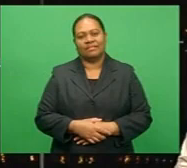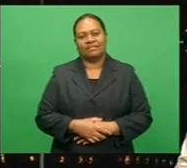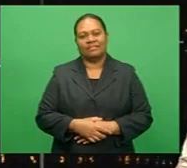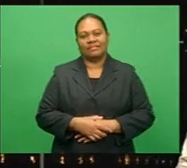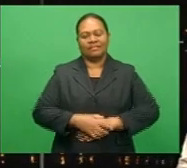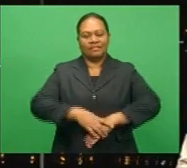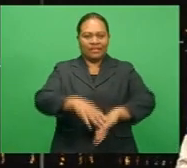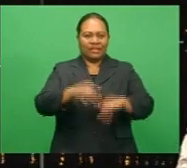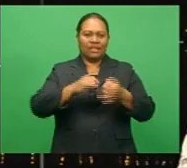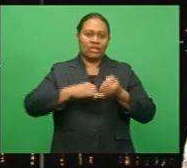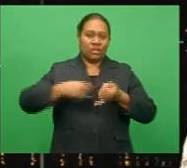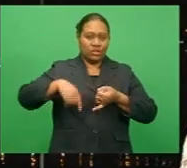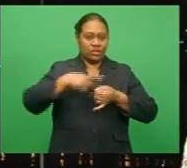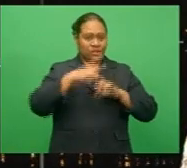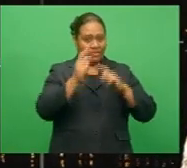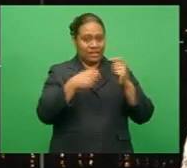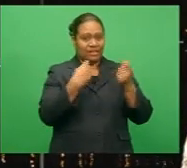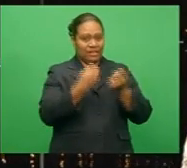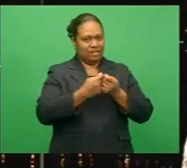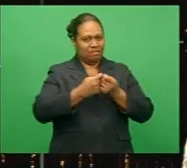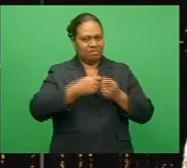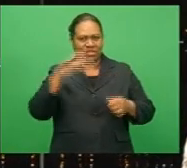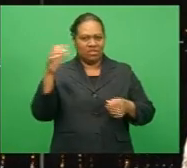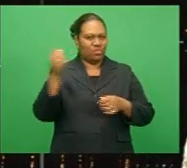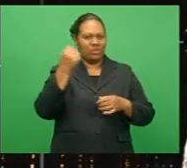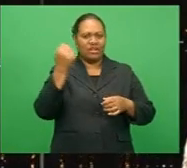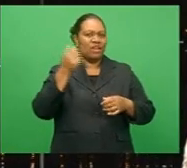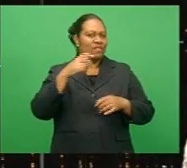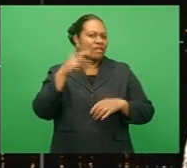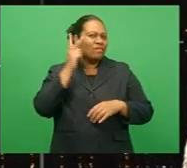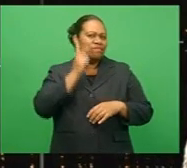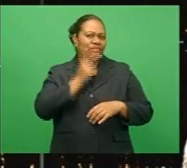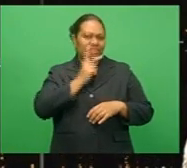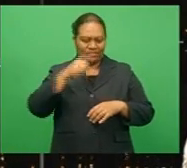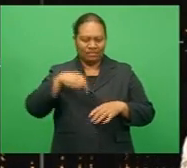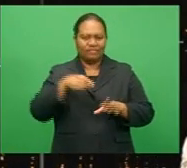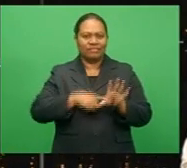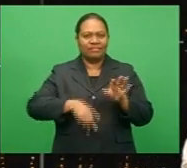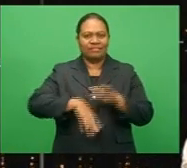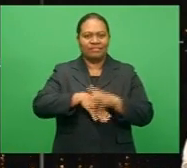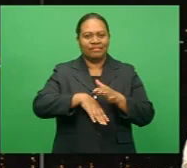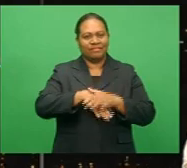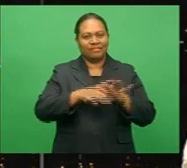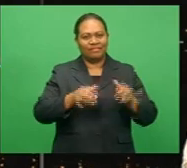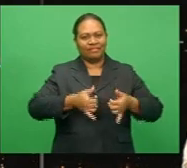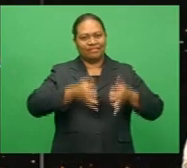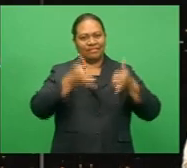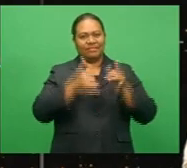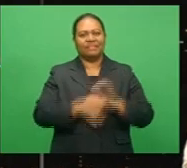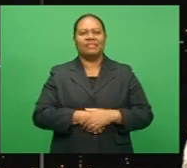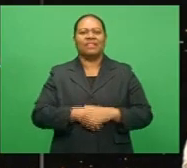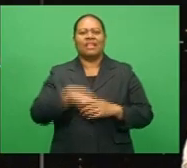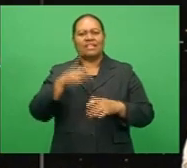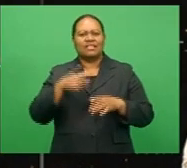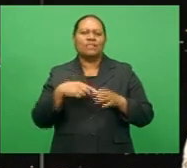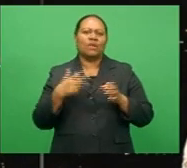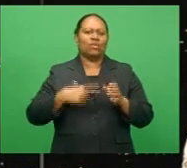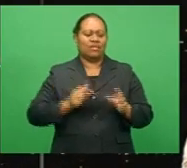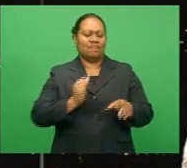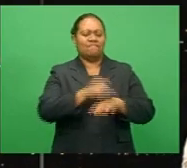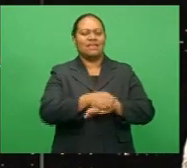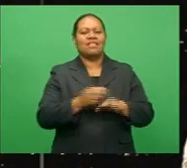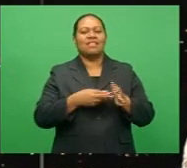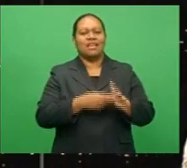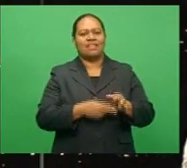The Flovalve Suva side has been crowned the 2020 Vodafone Premier League champions. This is after they held 90-0 all draw in the